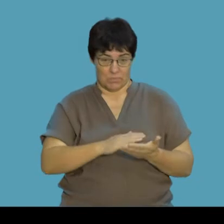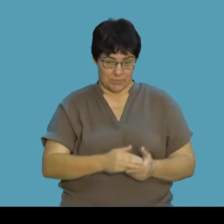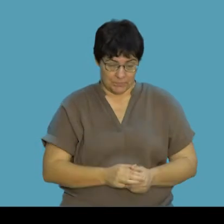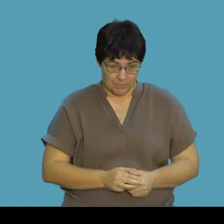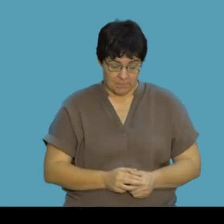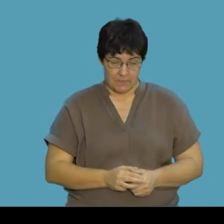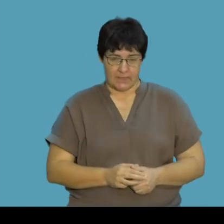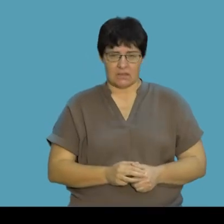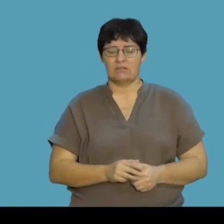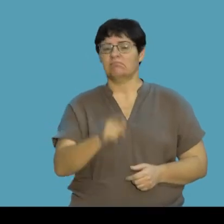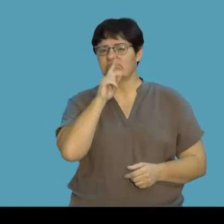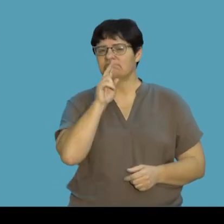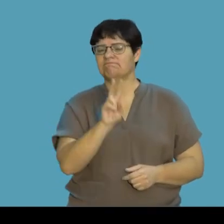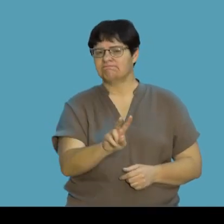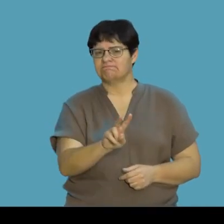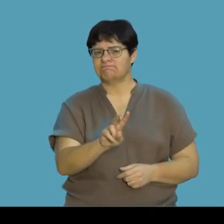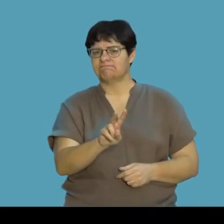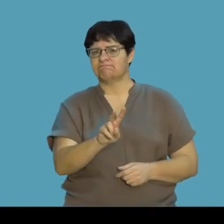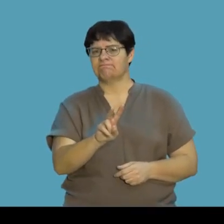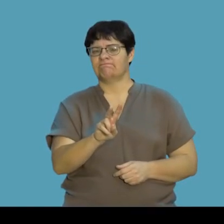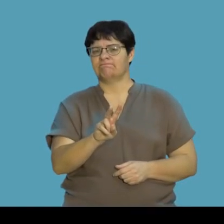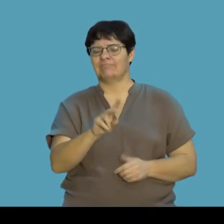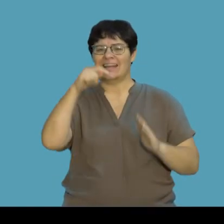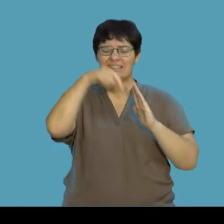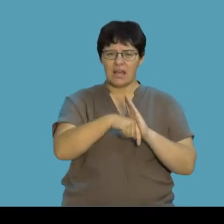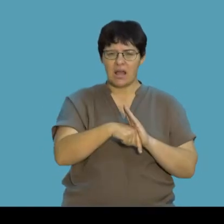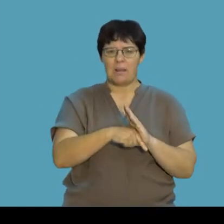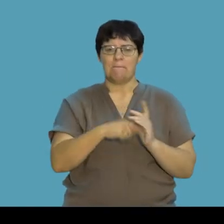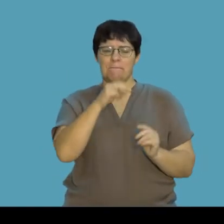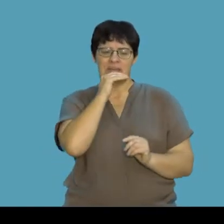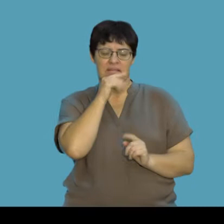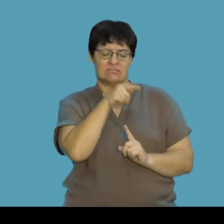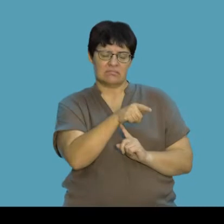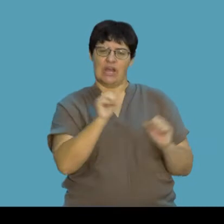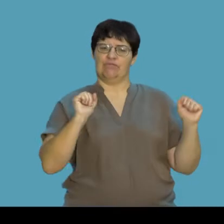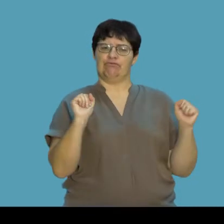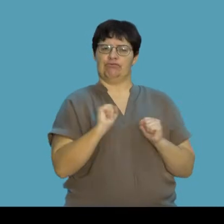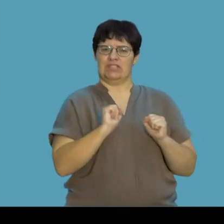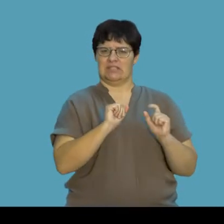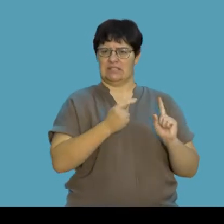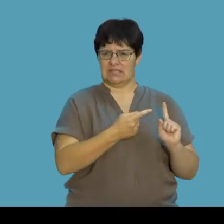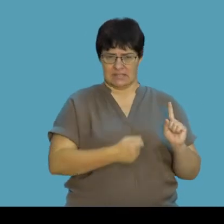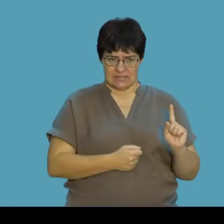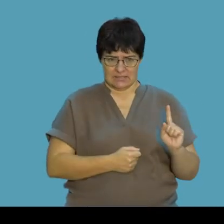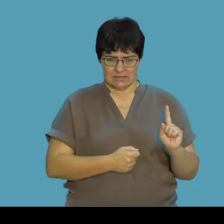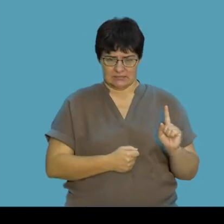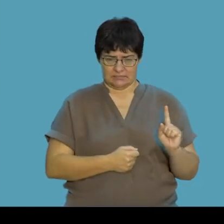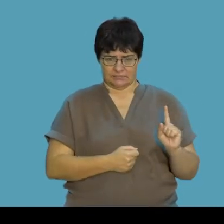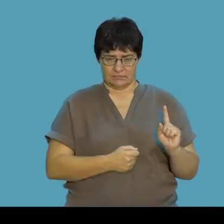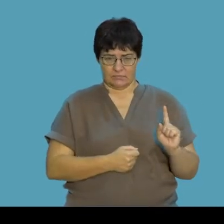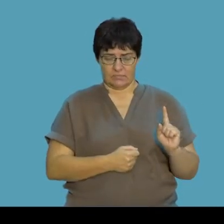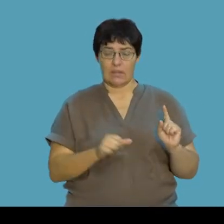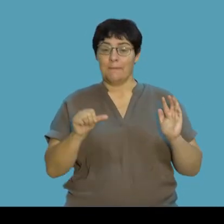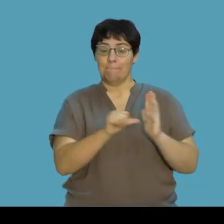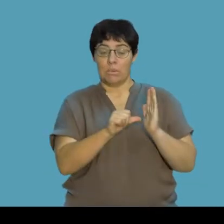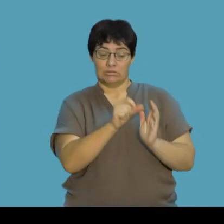at the detail behind, freezing as a phase change. Now,